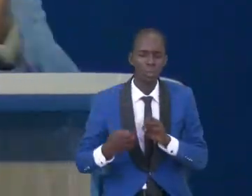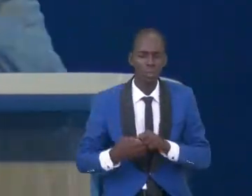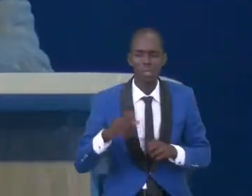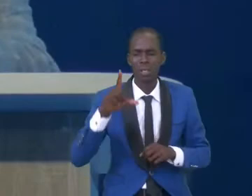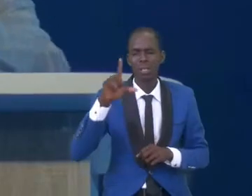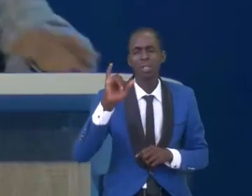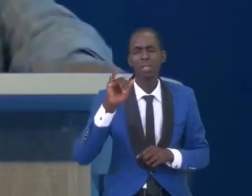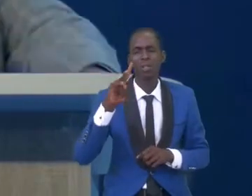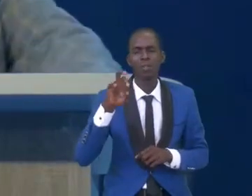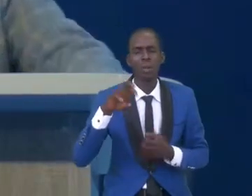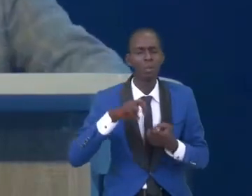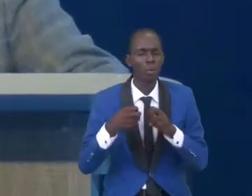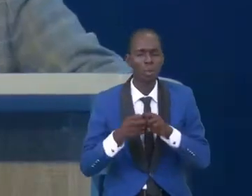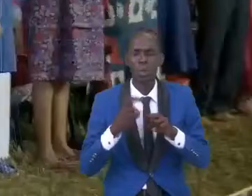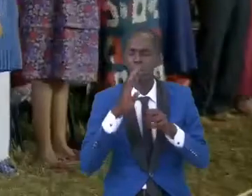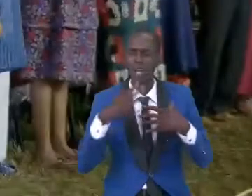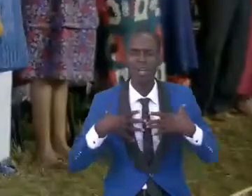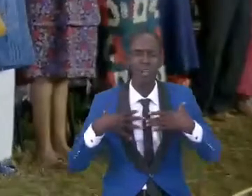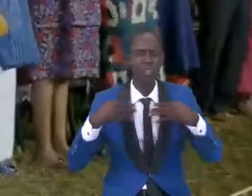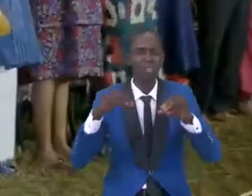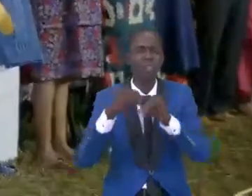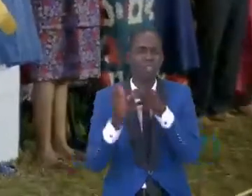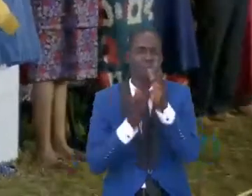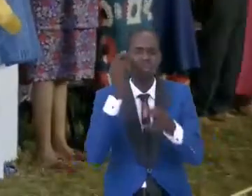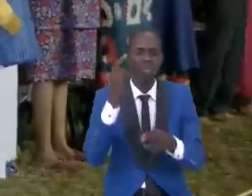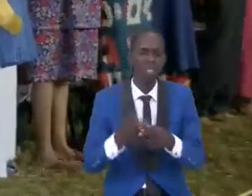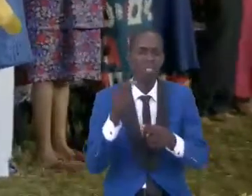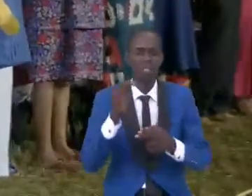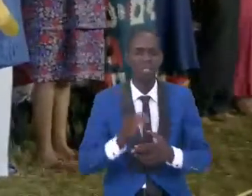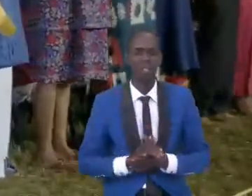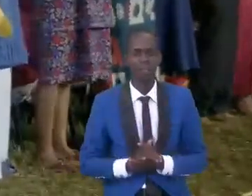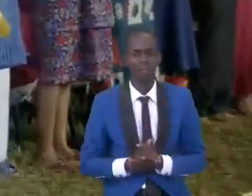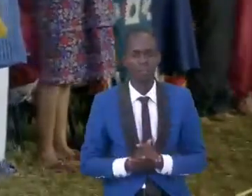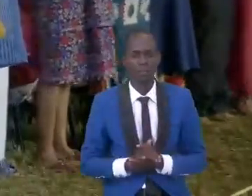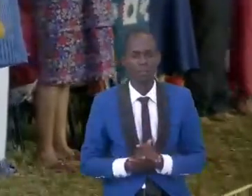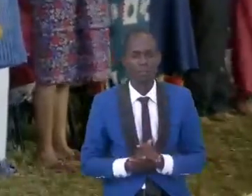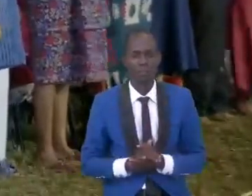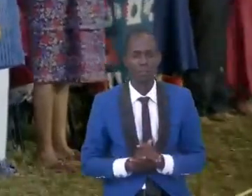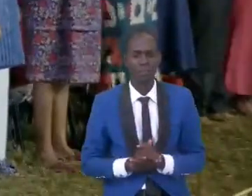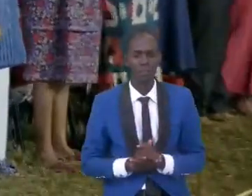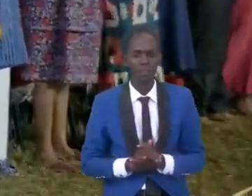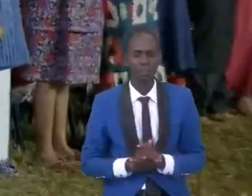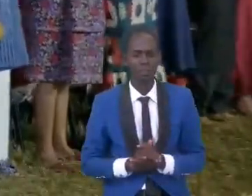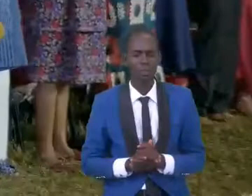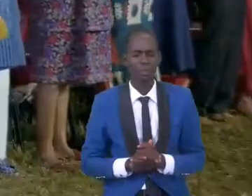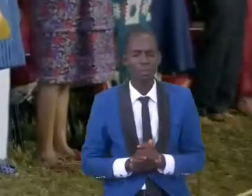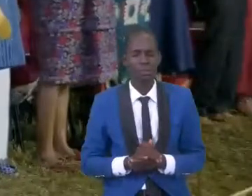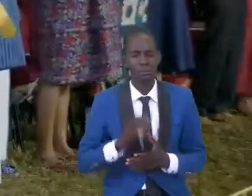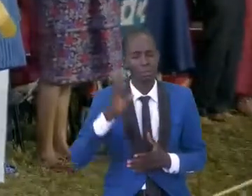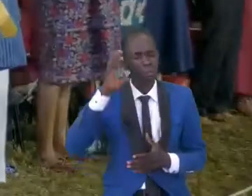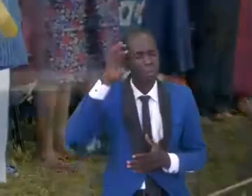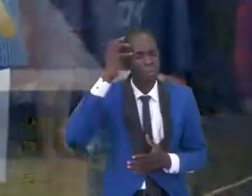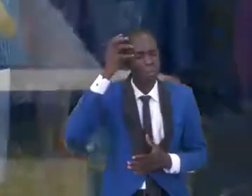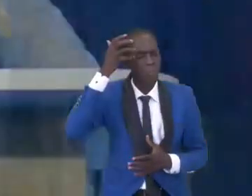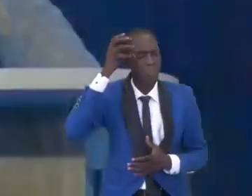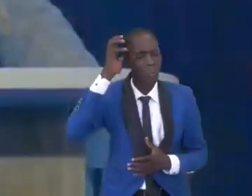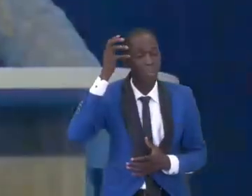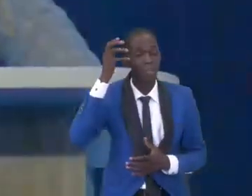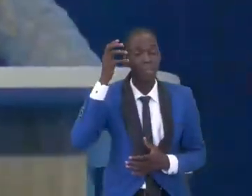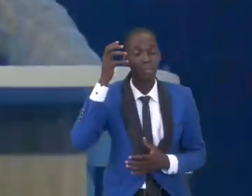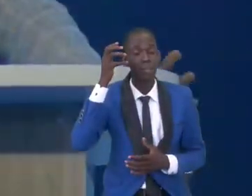be healed in Jesus' name. insanity,